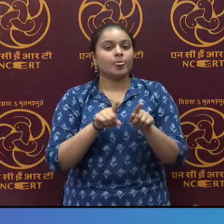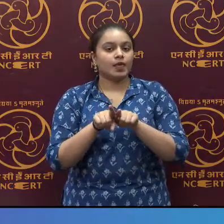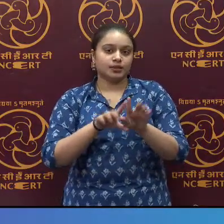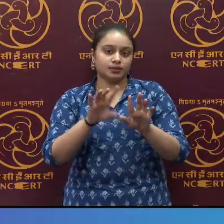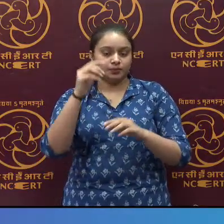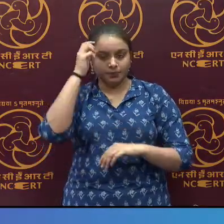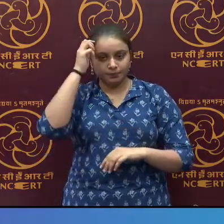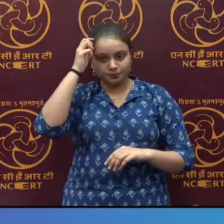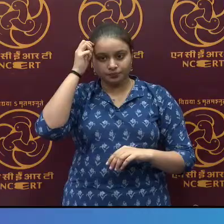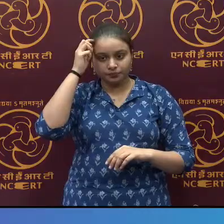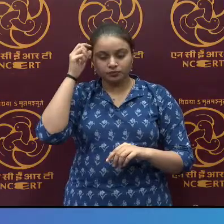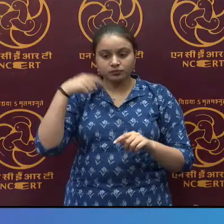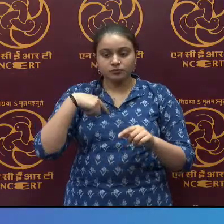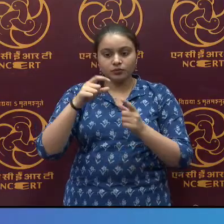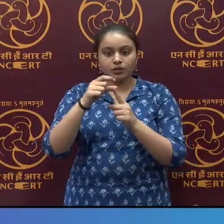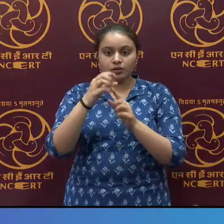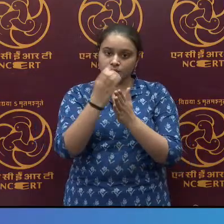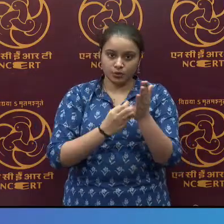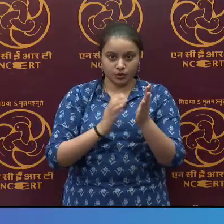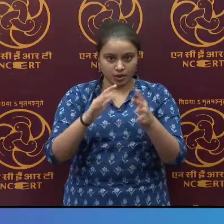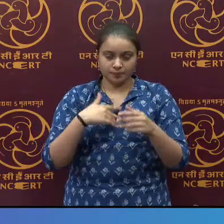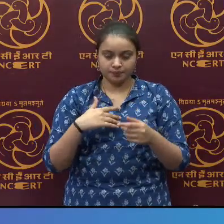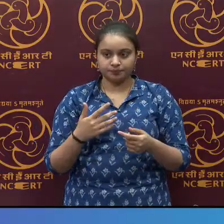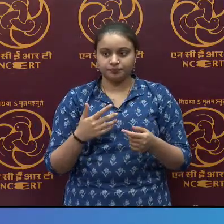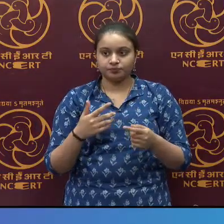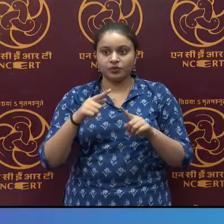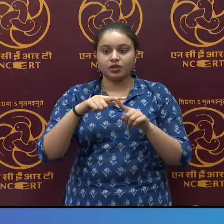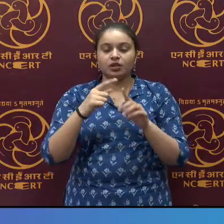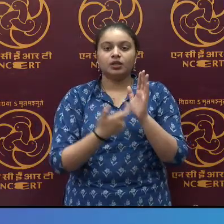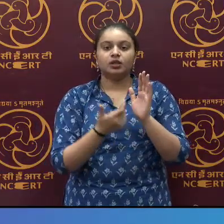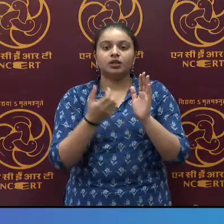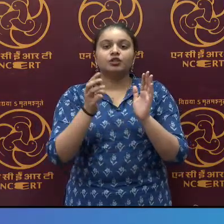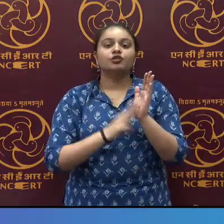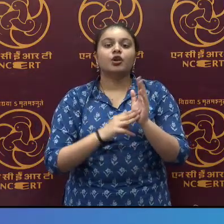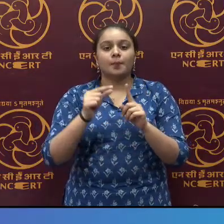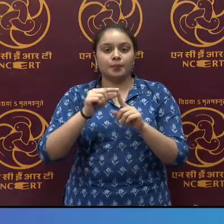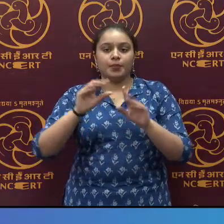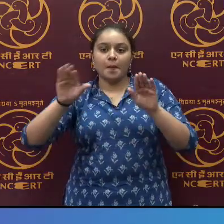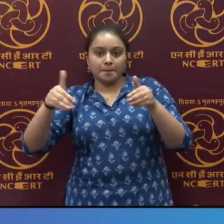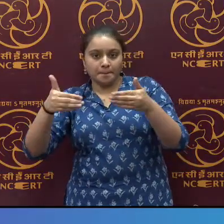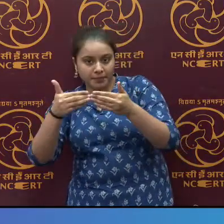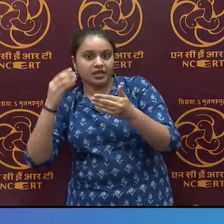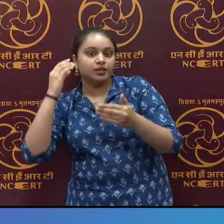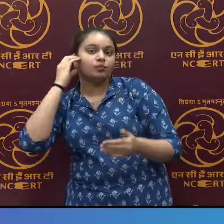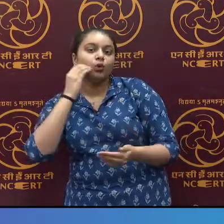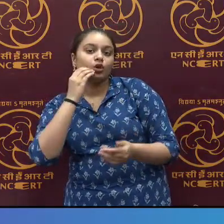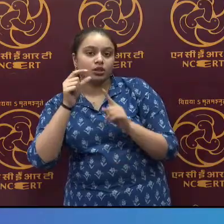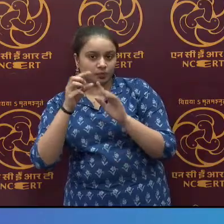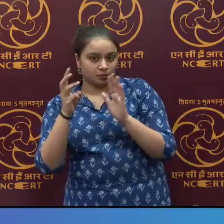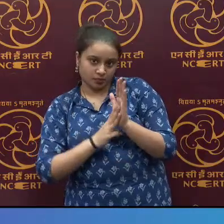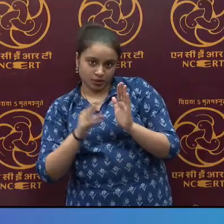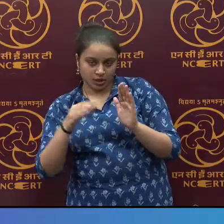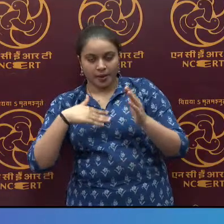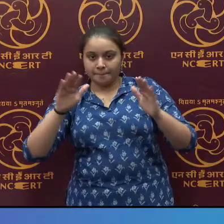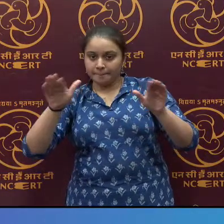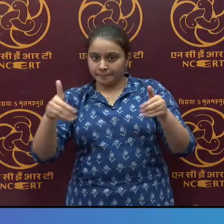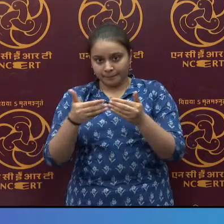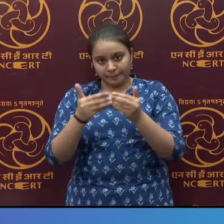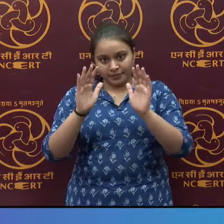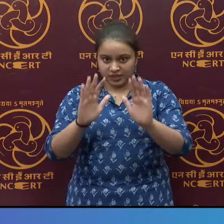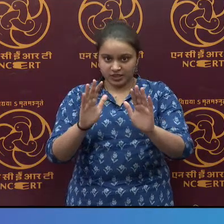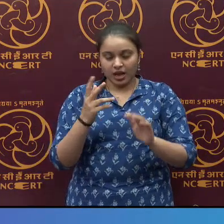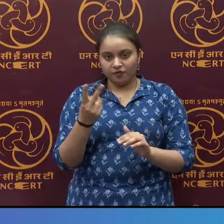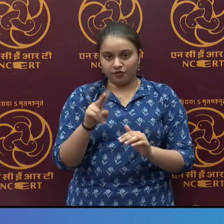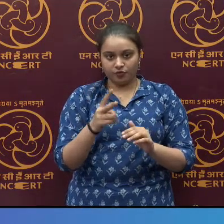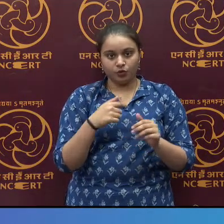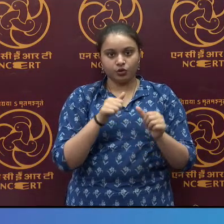talk about an event that has happened. Suppose Trump goes to meet Modi. So we will tell that American President Mr. Trump